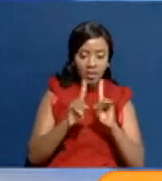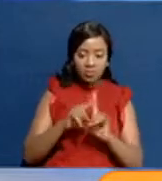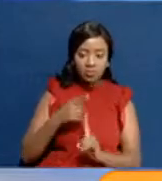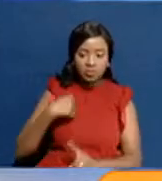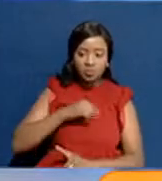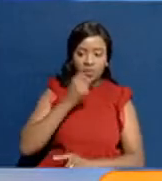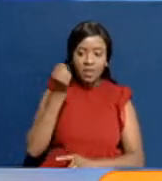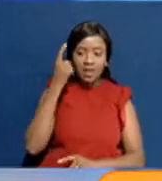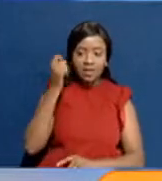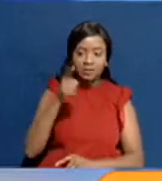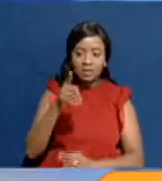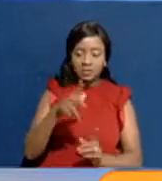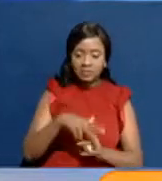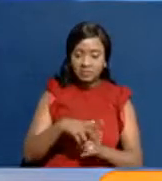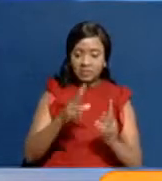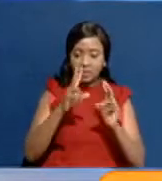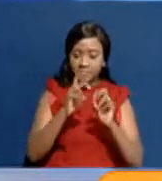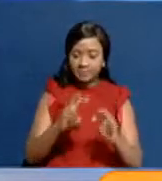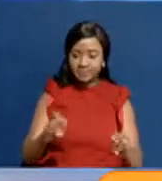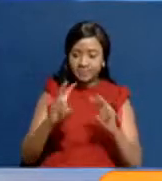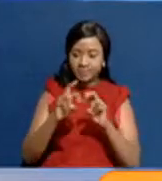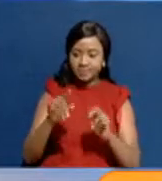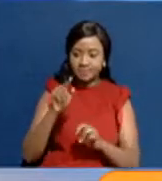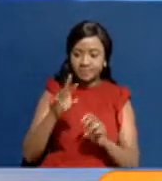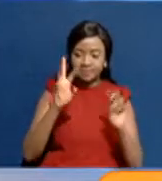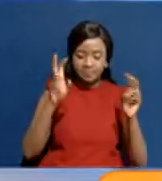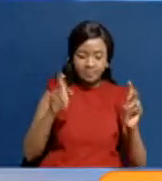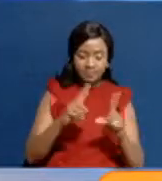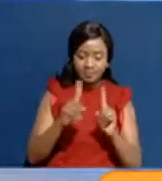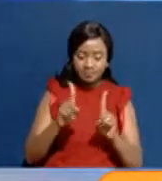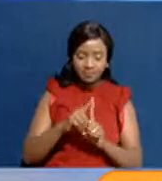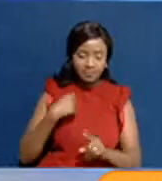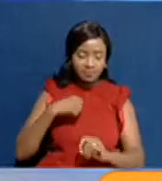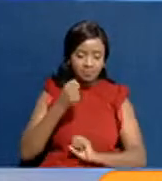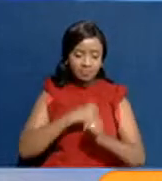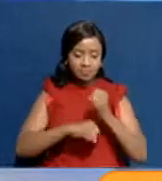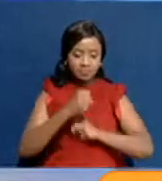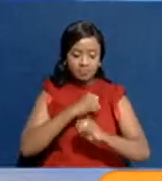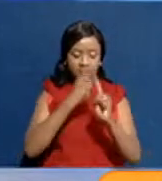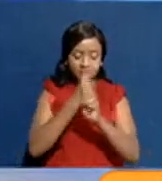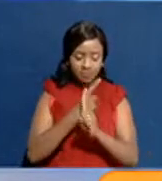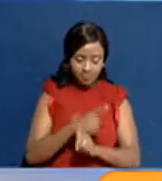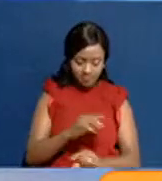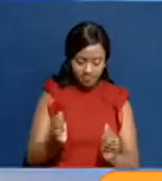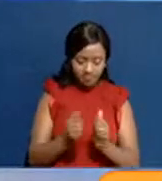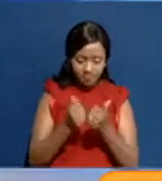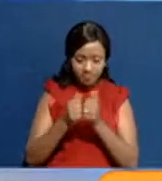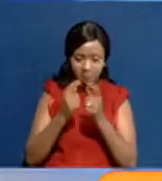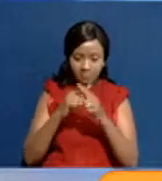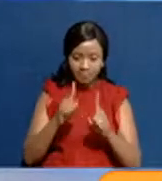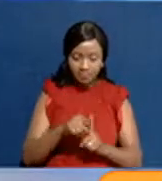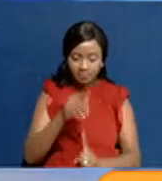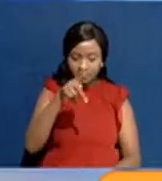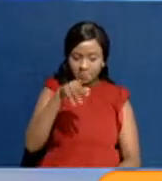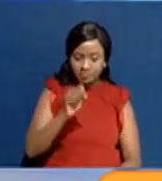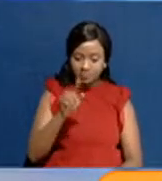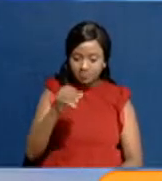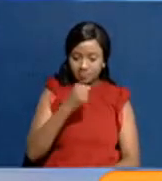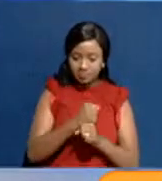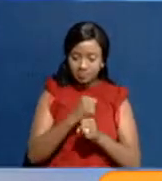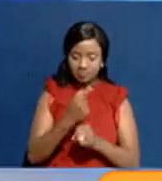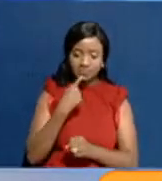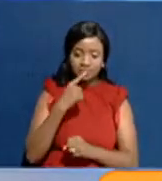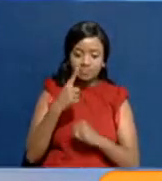ESCC is now investigating this new matter. And of course, action has been taken. The president has fired a PS who served for 165